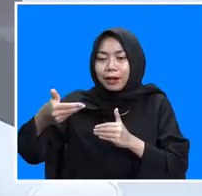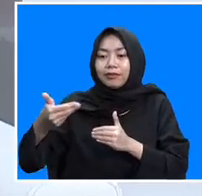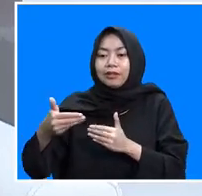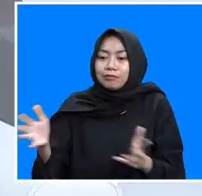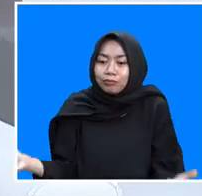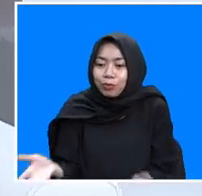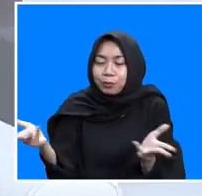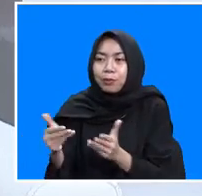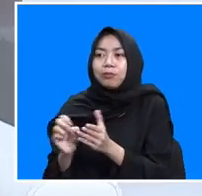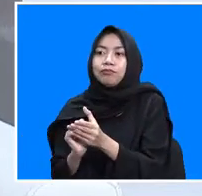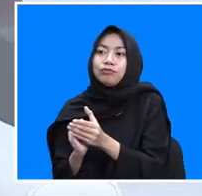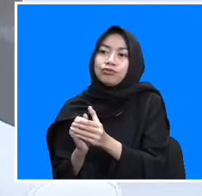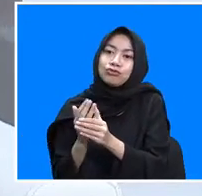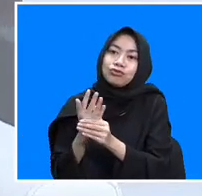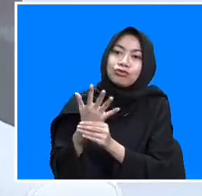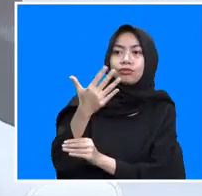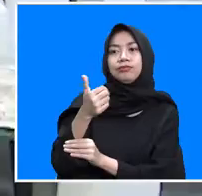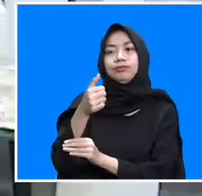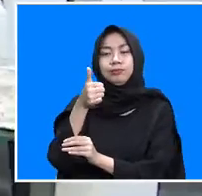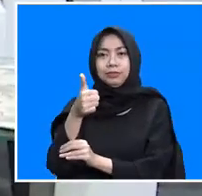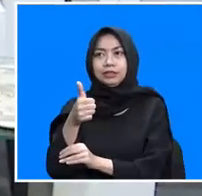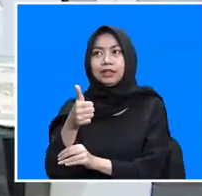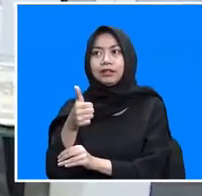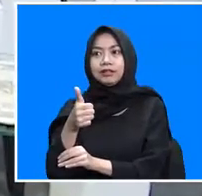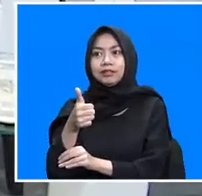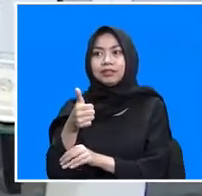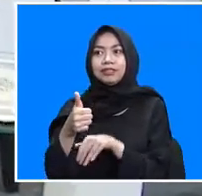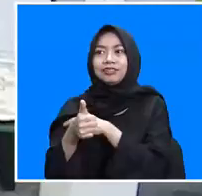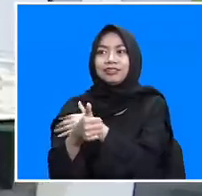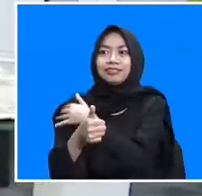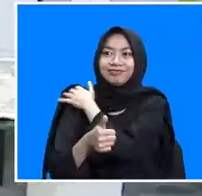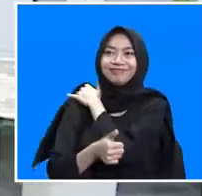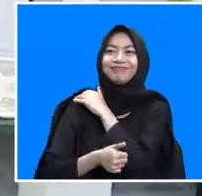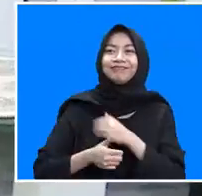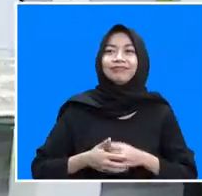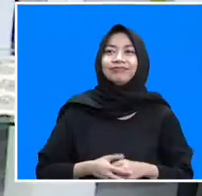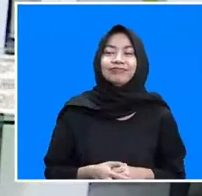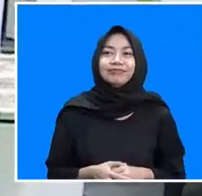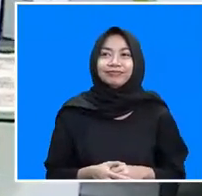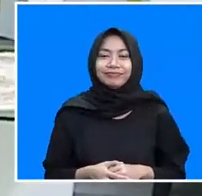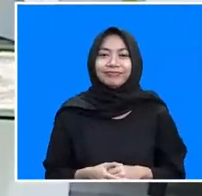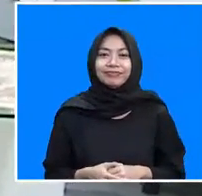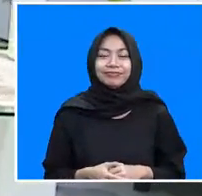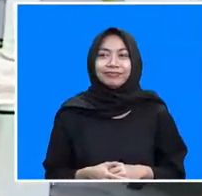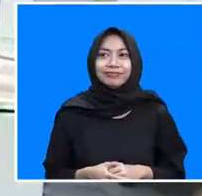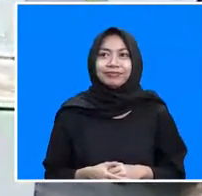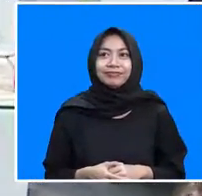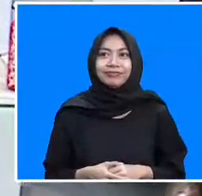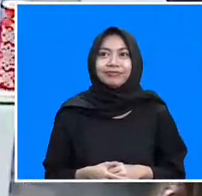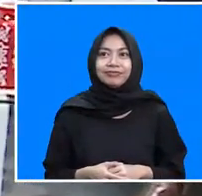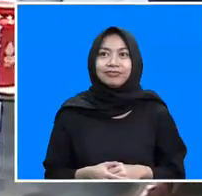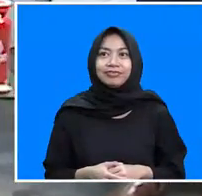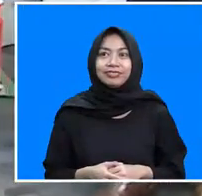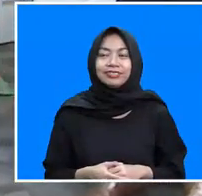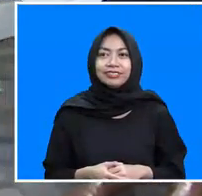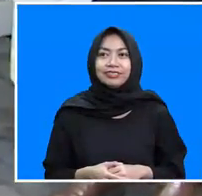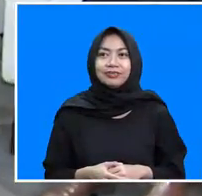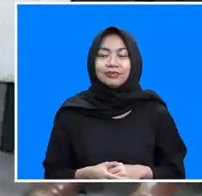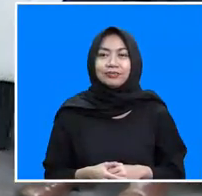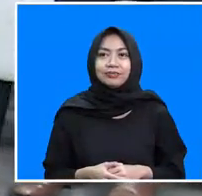So, yeah, so it's a big job ahead, right? Wow. Yeah. It's like the figure